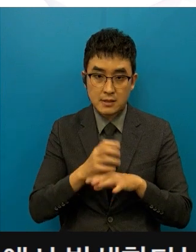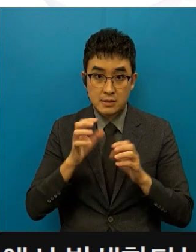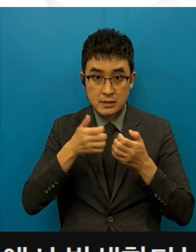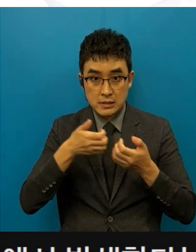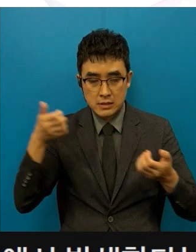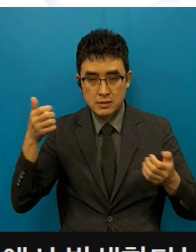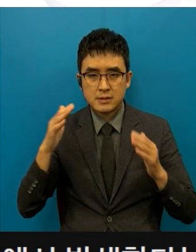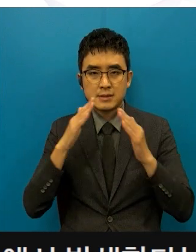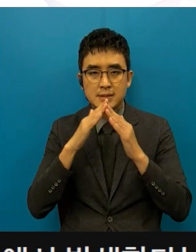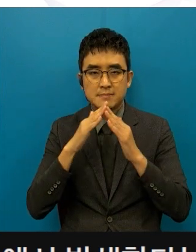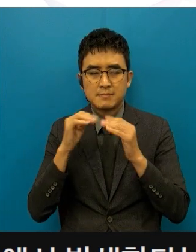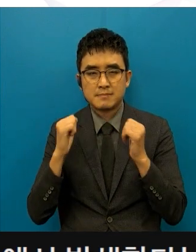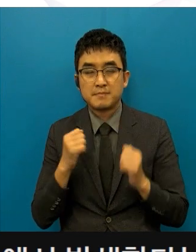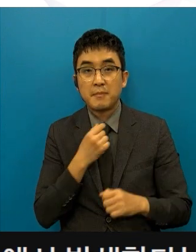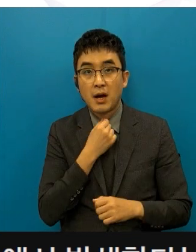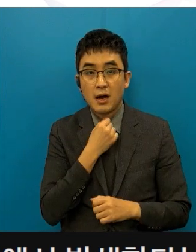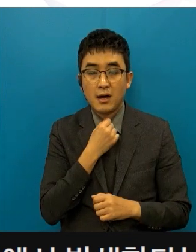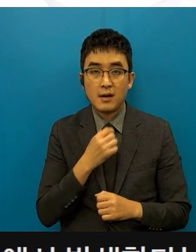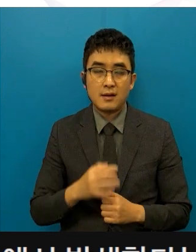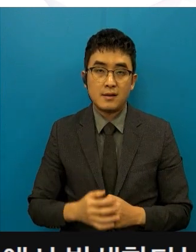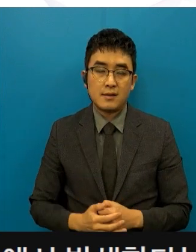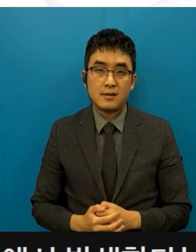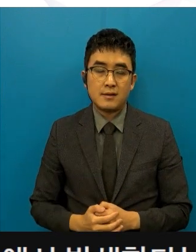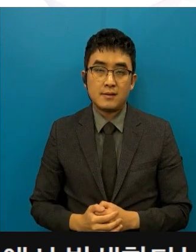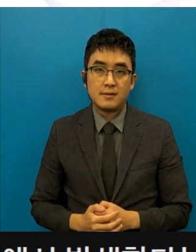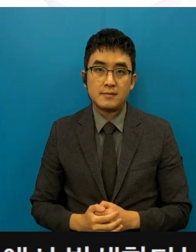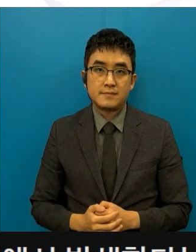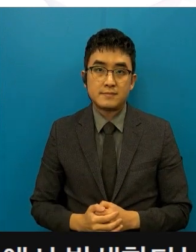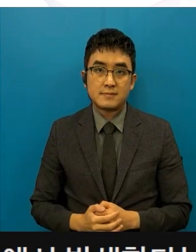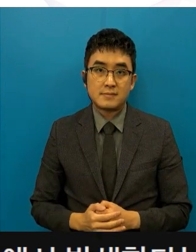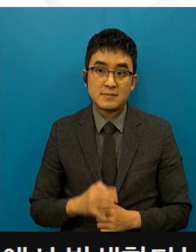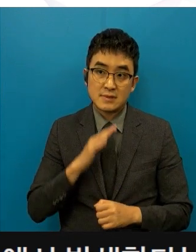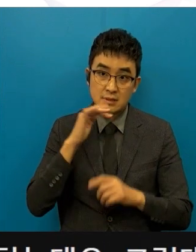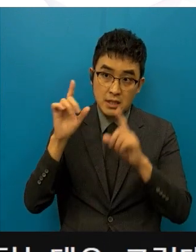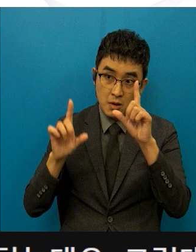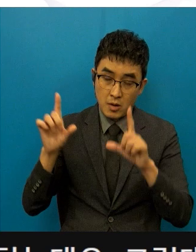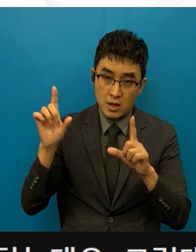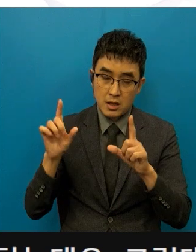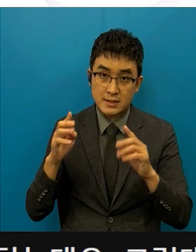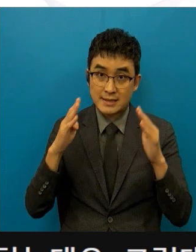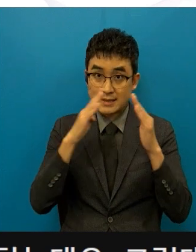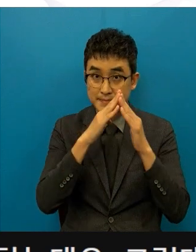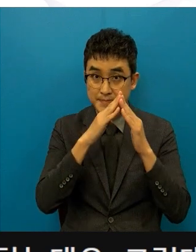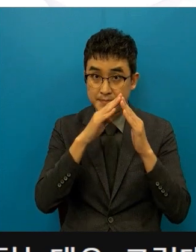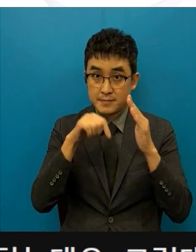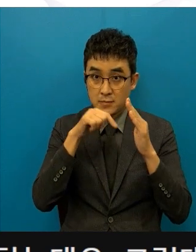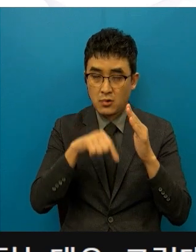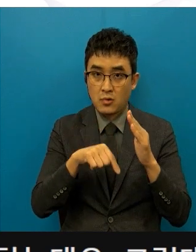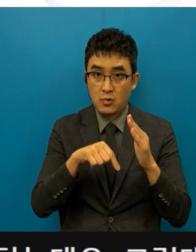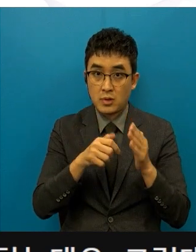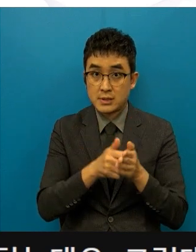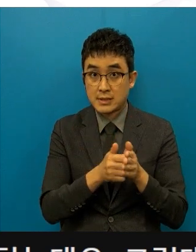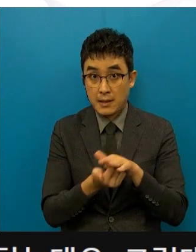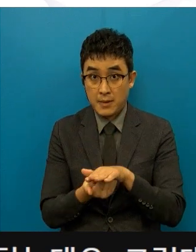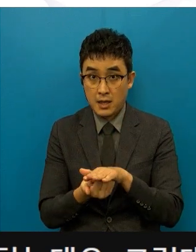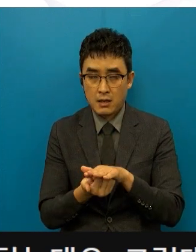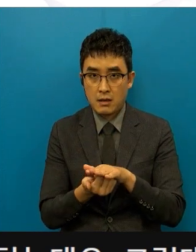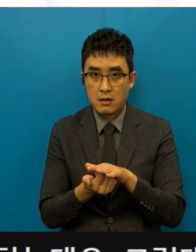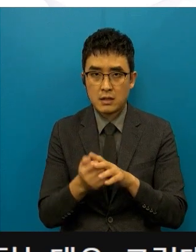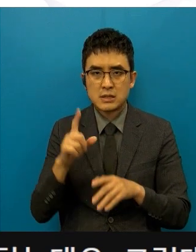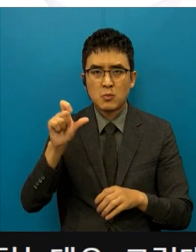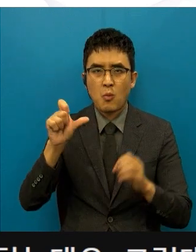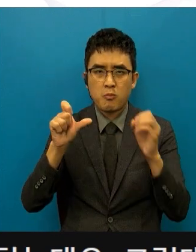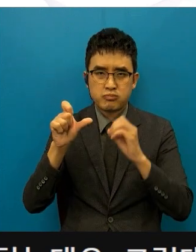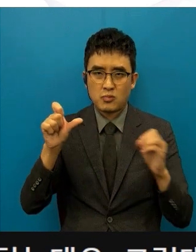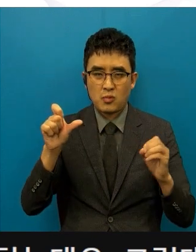deaths actually occurs there. Korean society has confronted with the societal